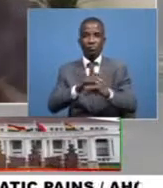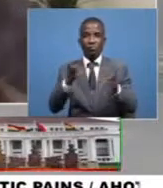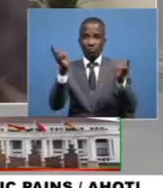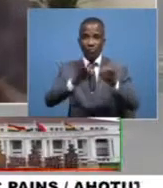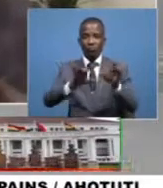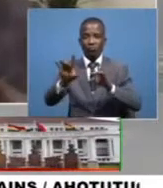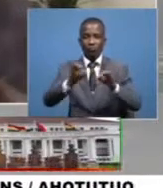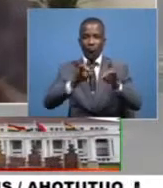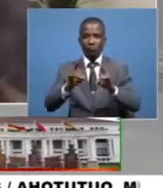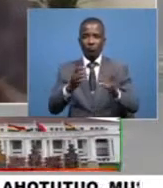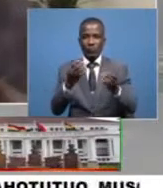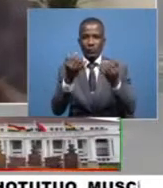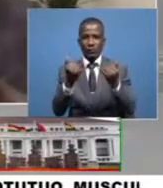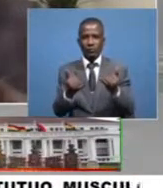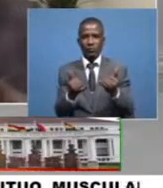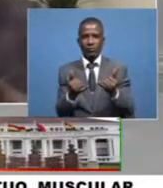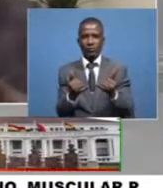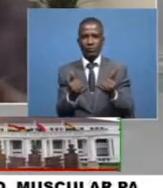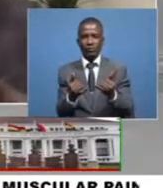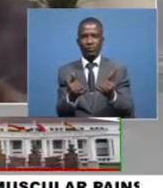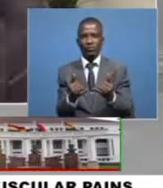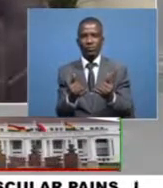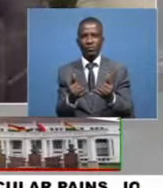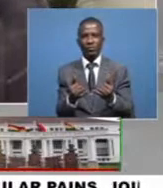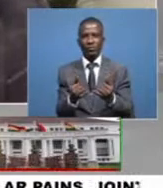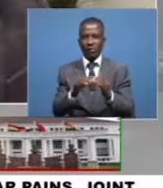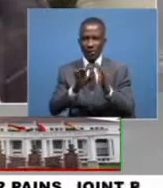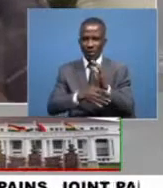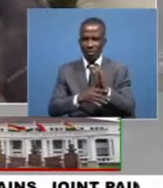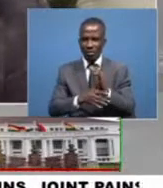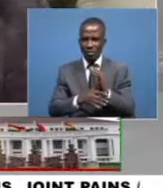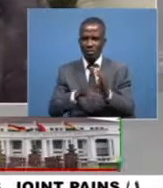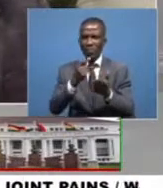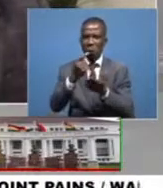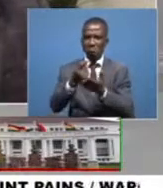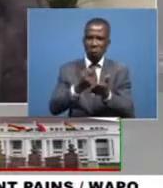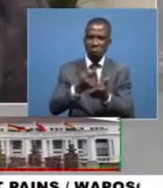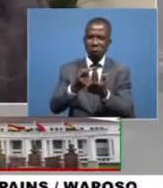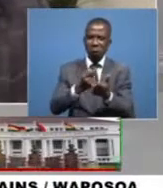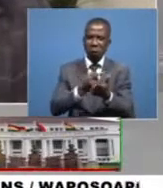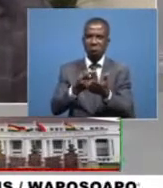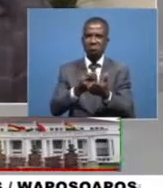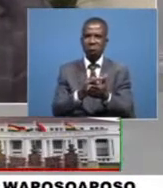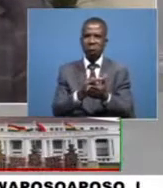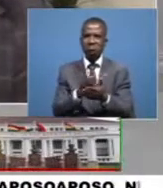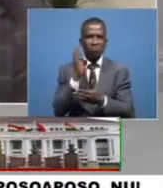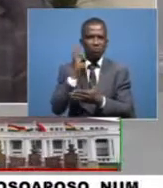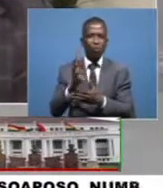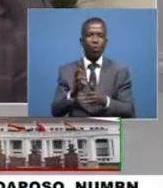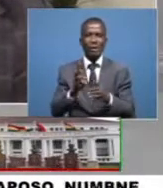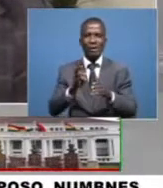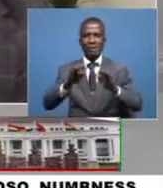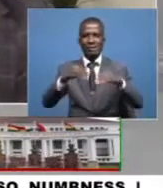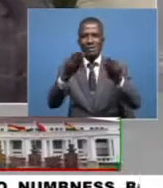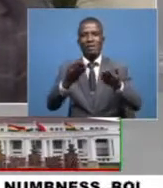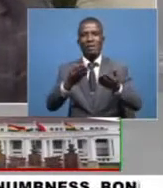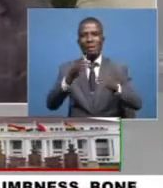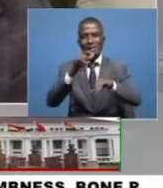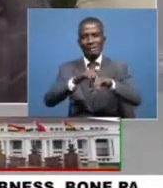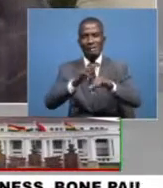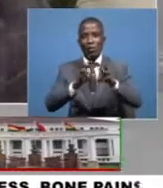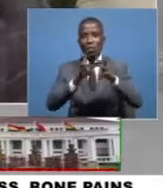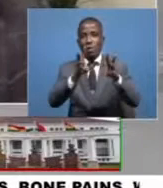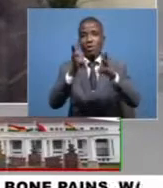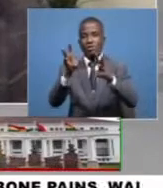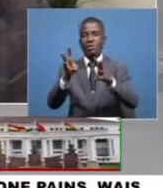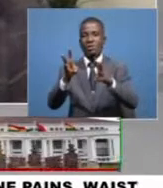a writ of subpoena ad testificandum ducis tecum will then be issued in the prescribed form. I believe it